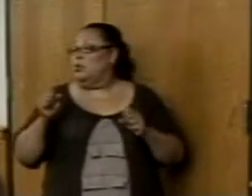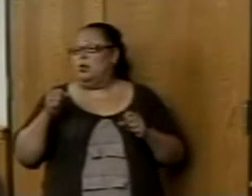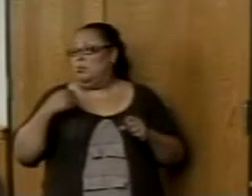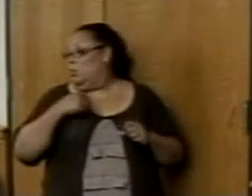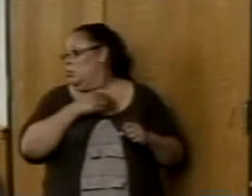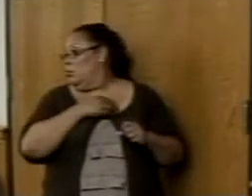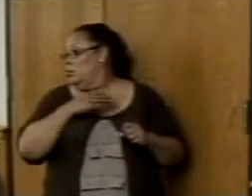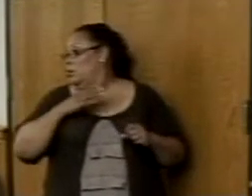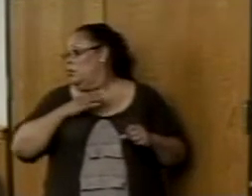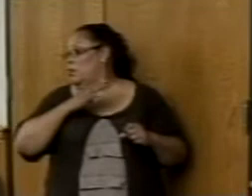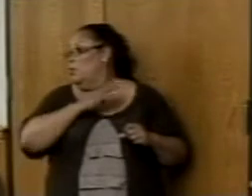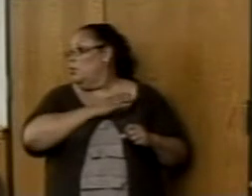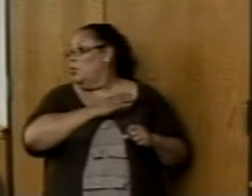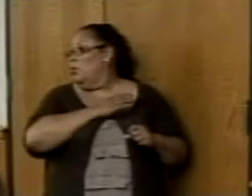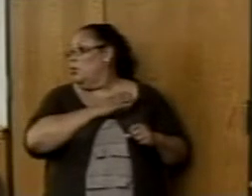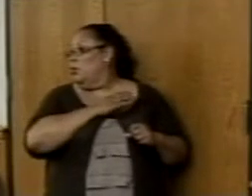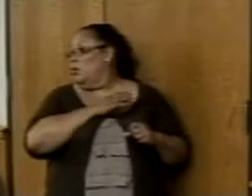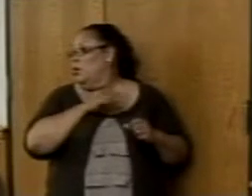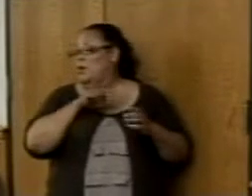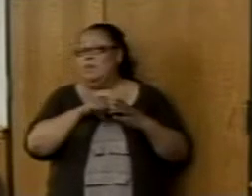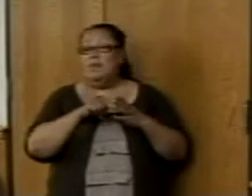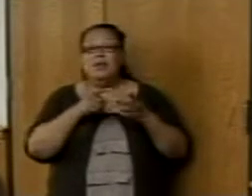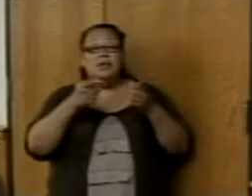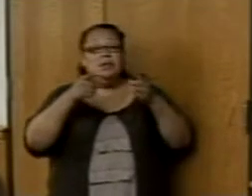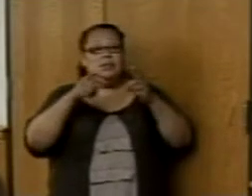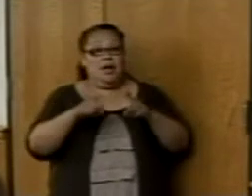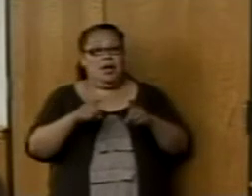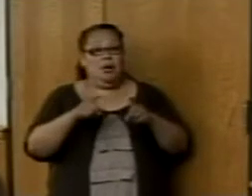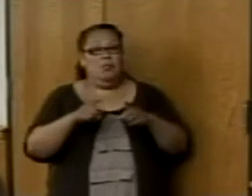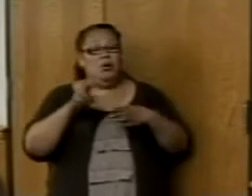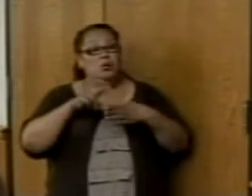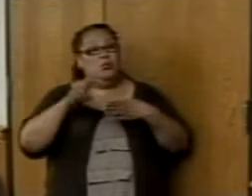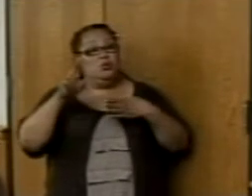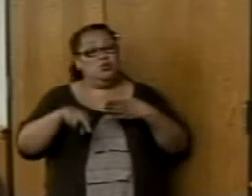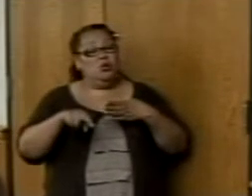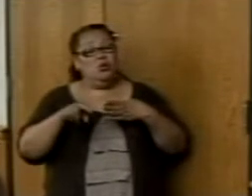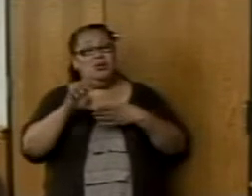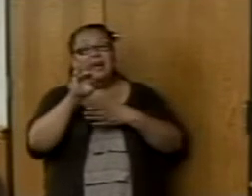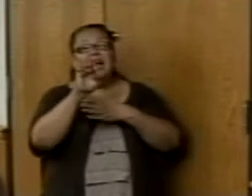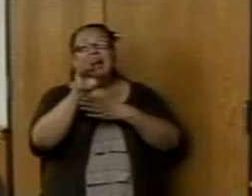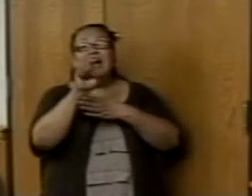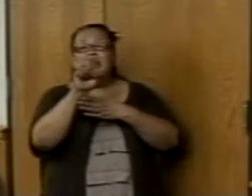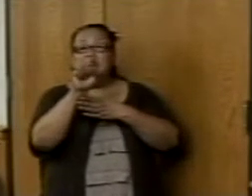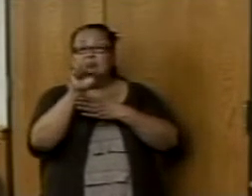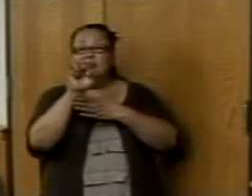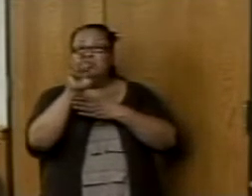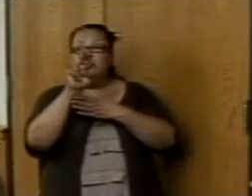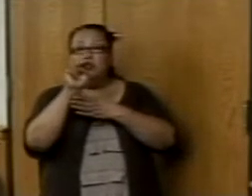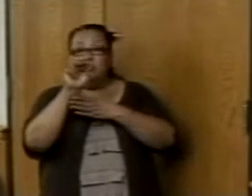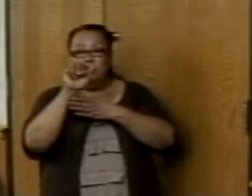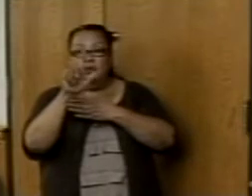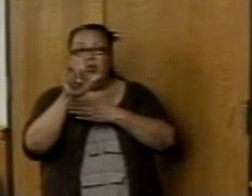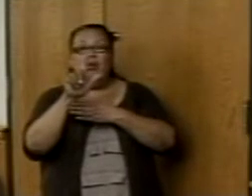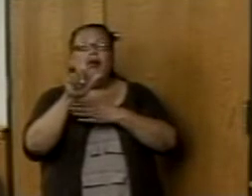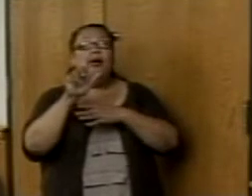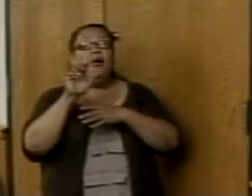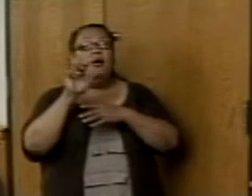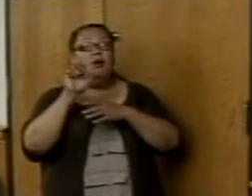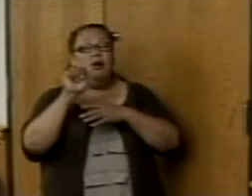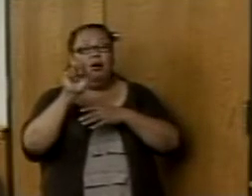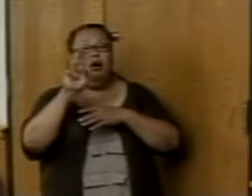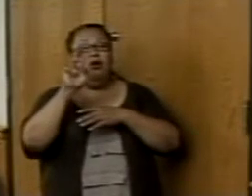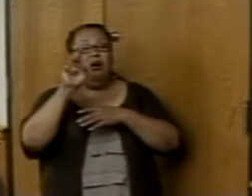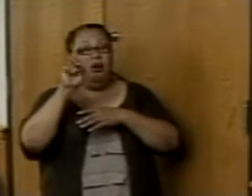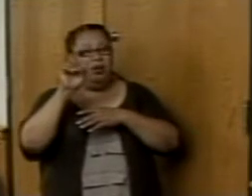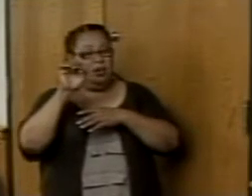members of the board, public, this all came about as a result of the external audit that was conducted through BISD this prior